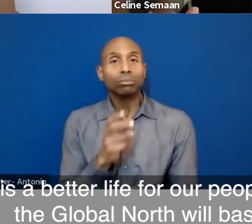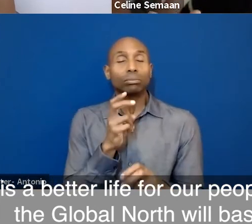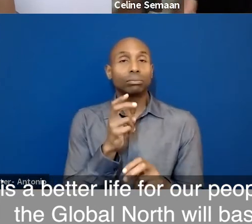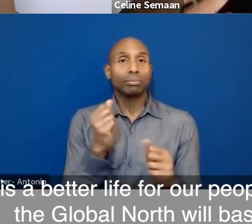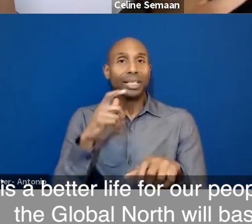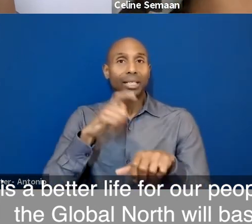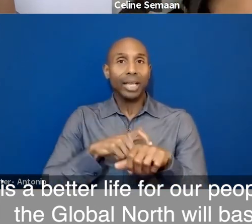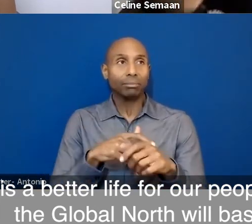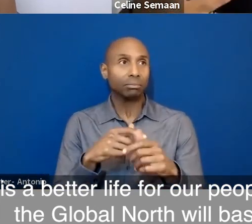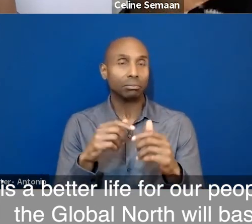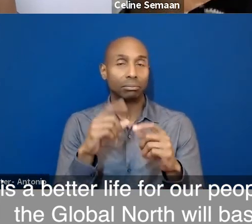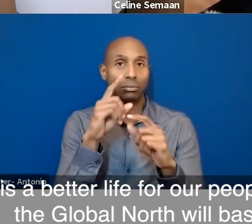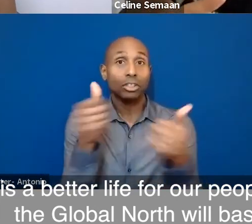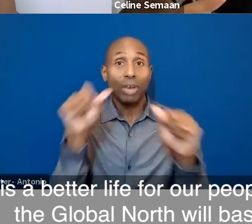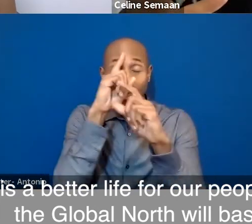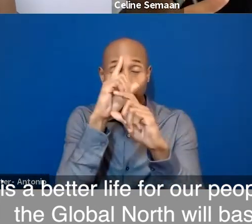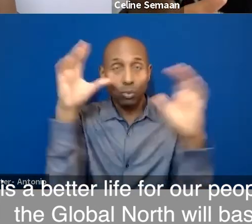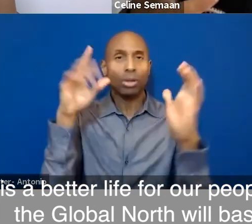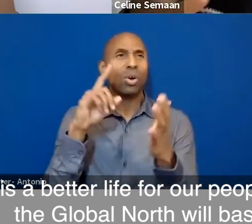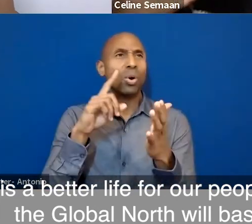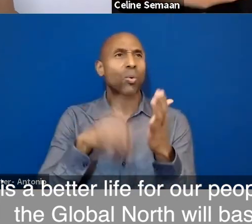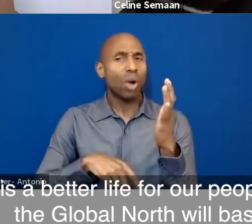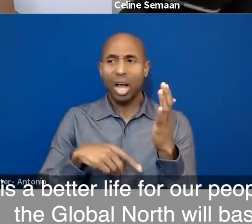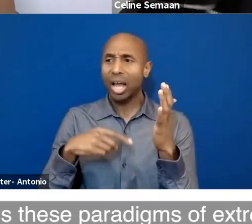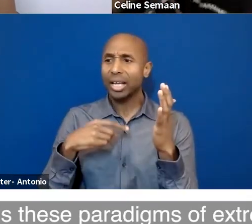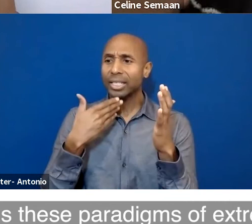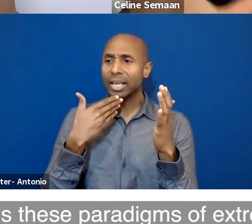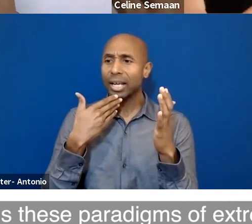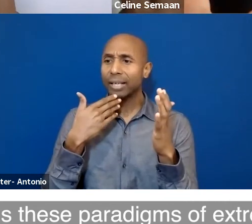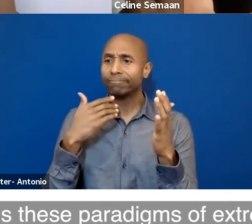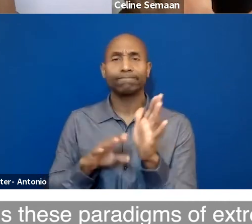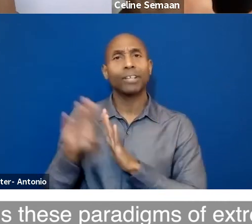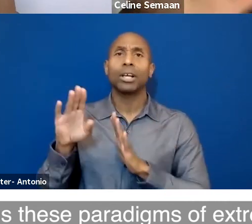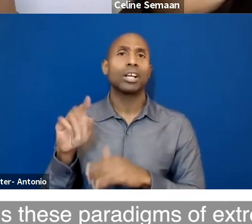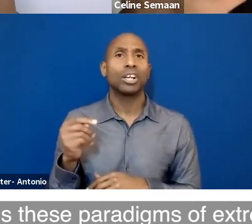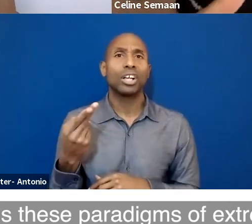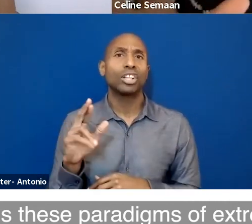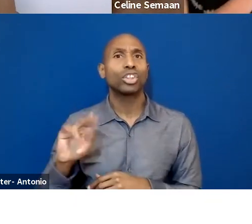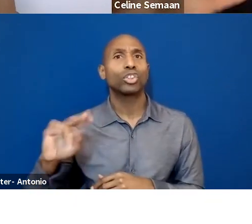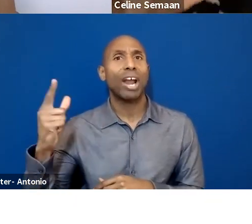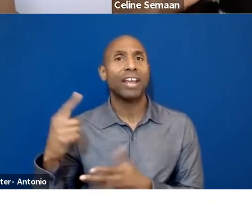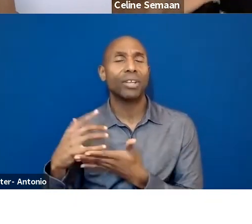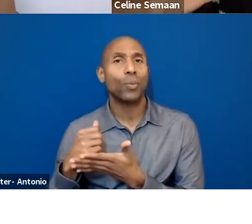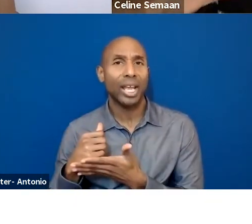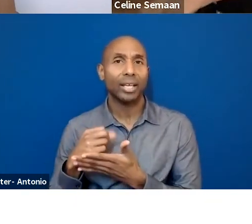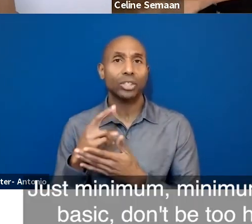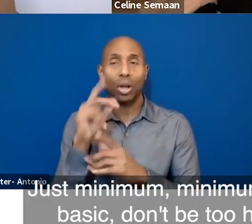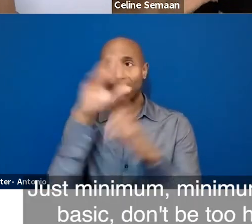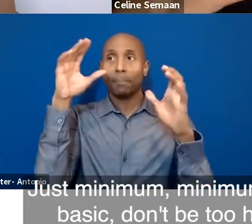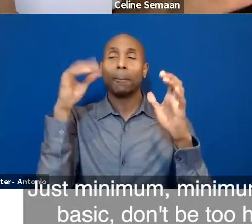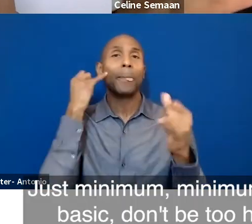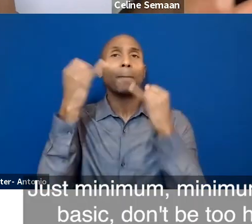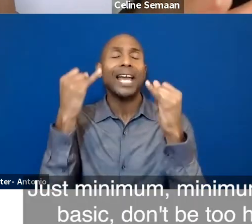people, because the global North will basically give us these paradigms of extreme poverty, or